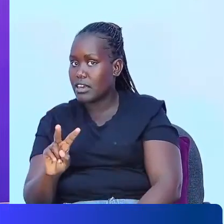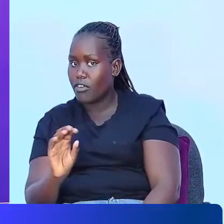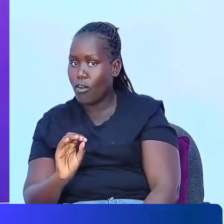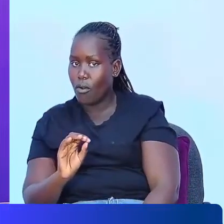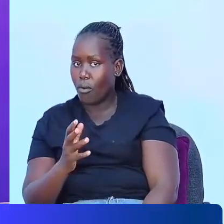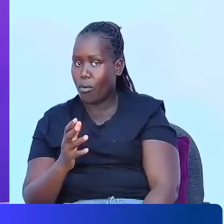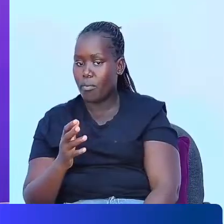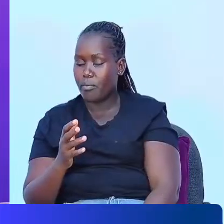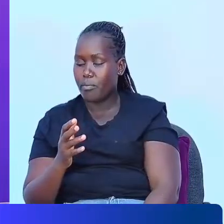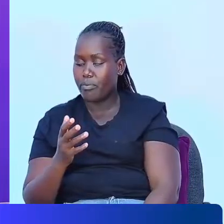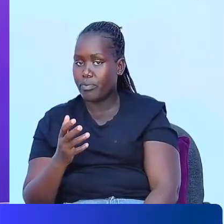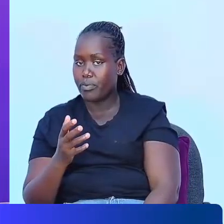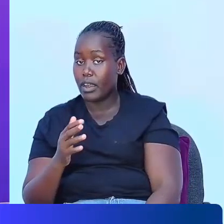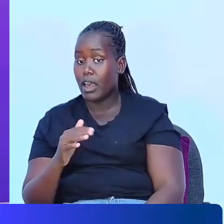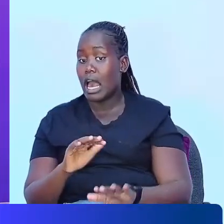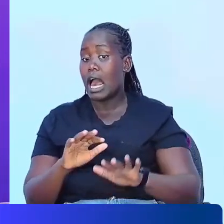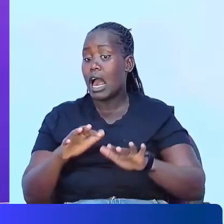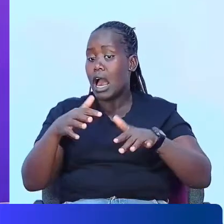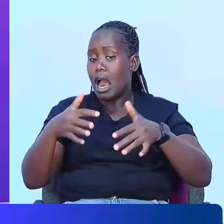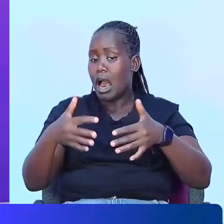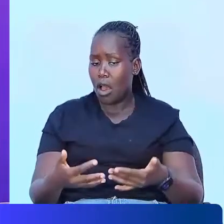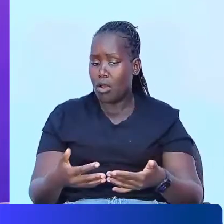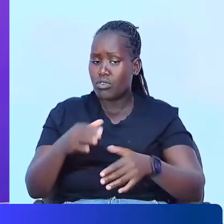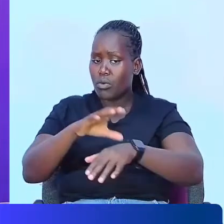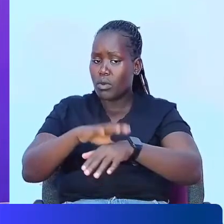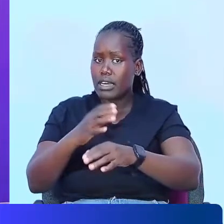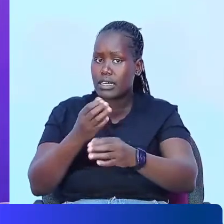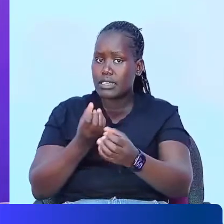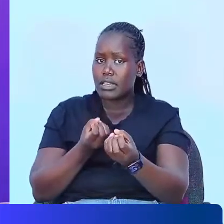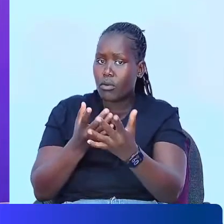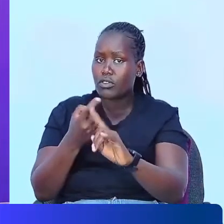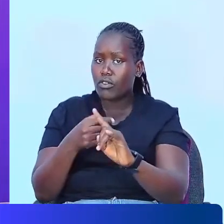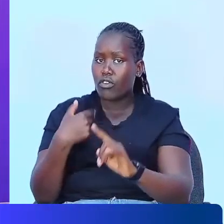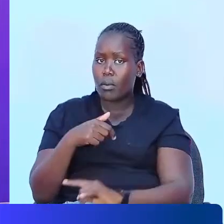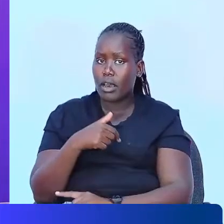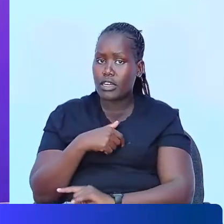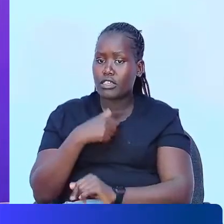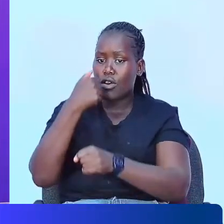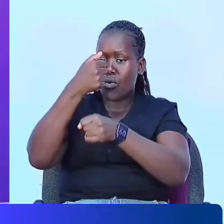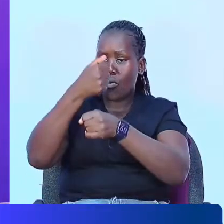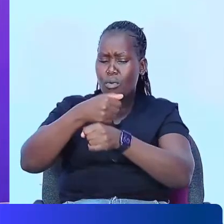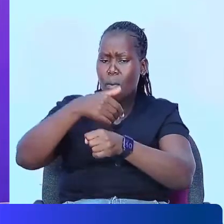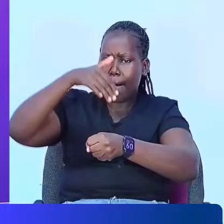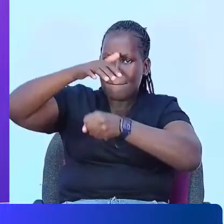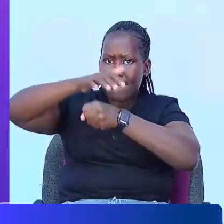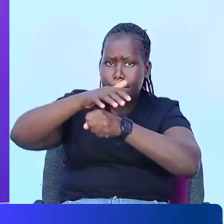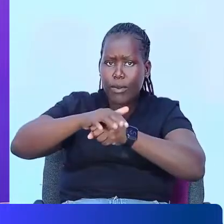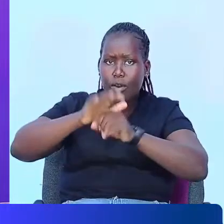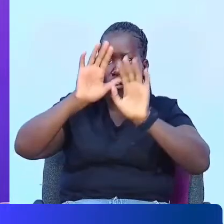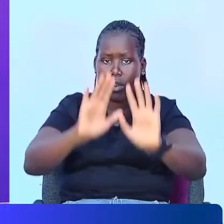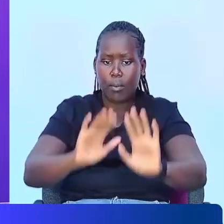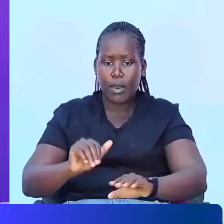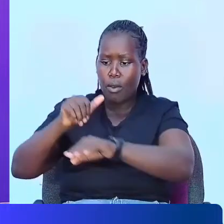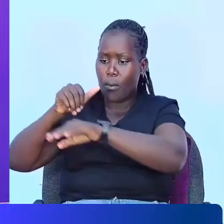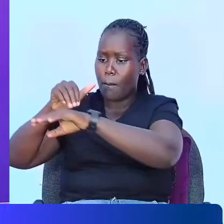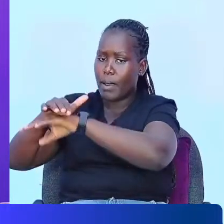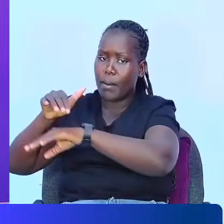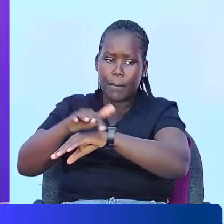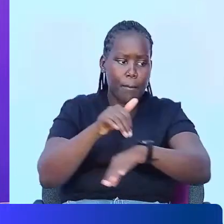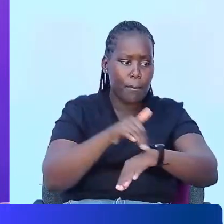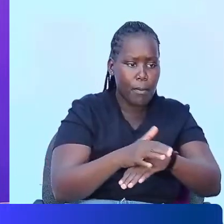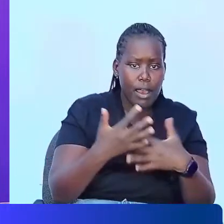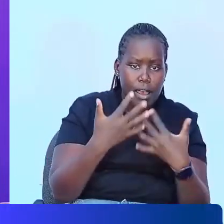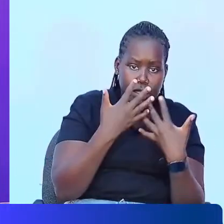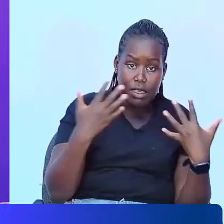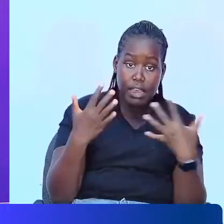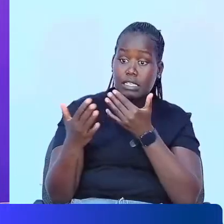on. How do you get this information from us? We do a lot of campaigns. We send out a lot of material. Maybe you are